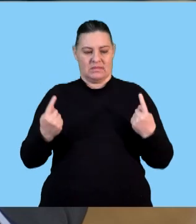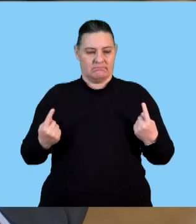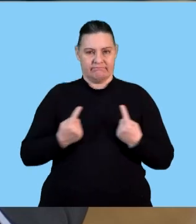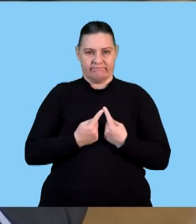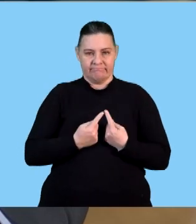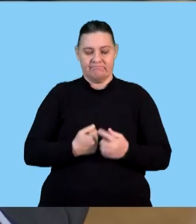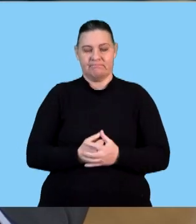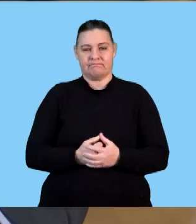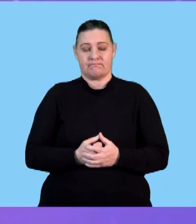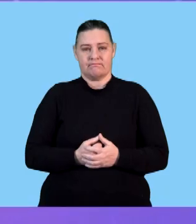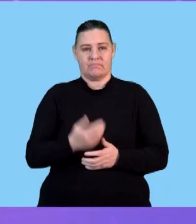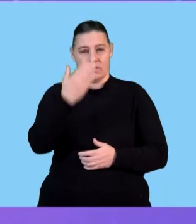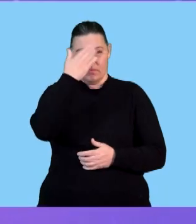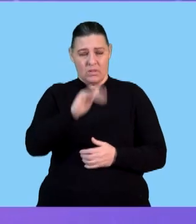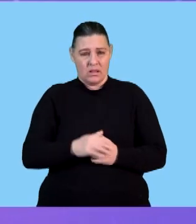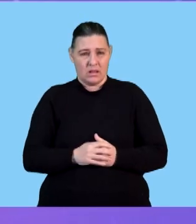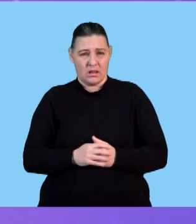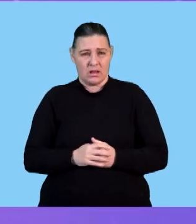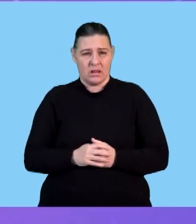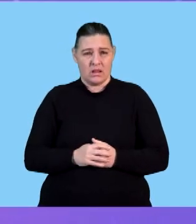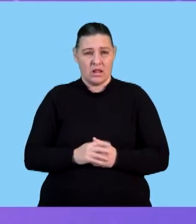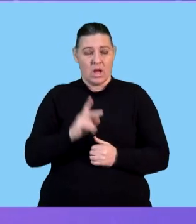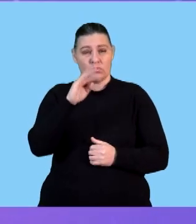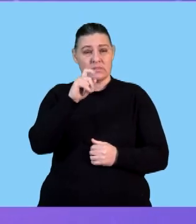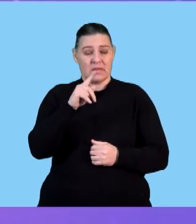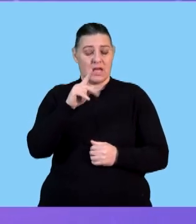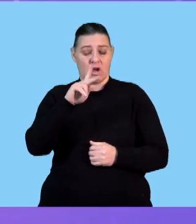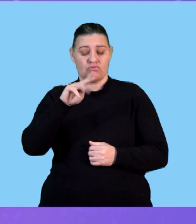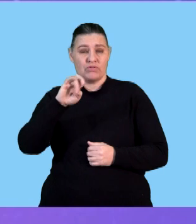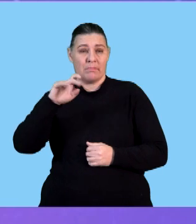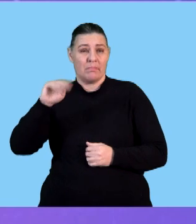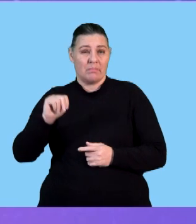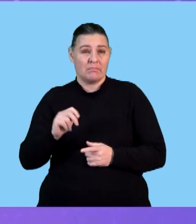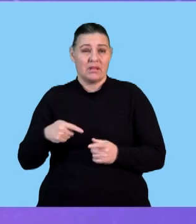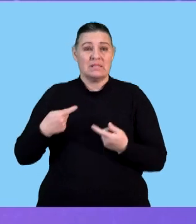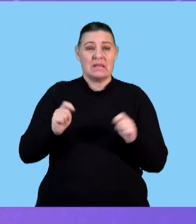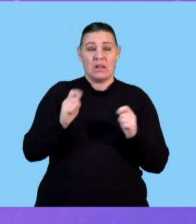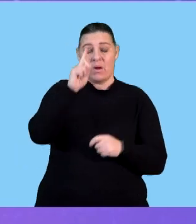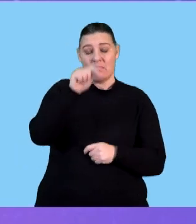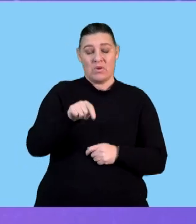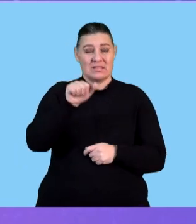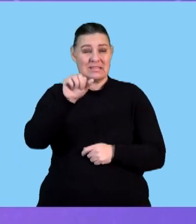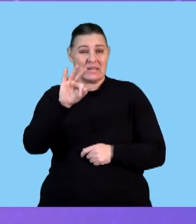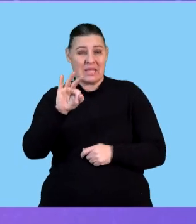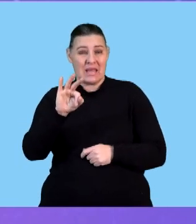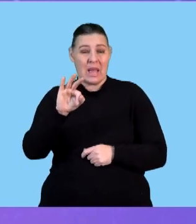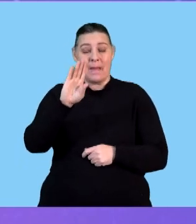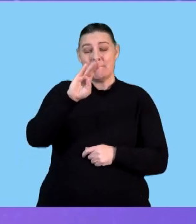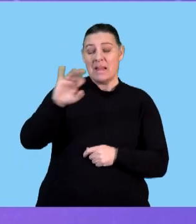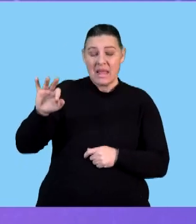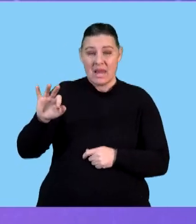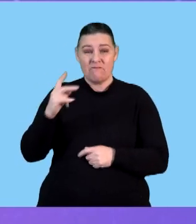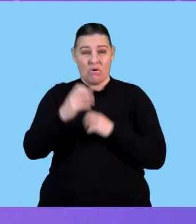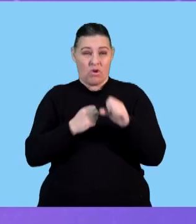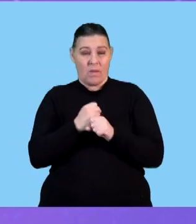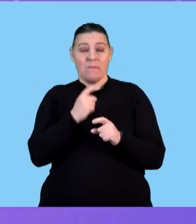So, did you know that Krispy Kreme sells around 1.63 billion donuts a year? That is enough